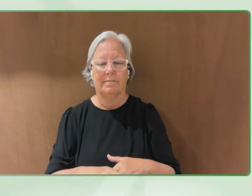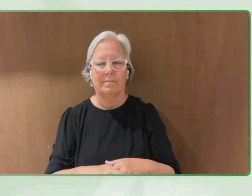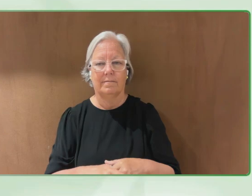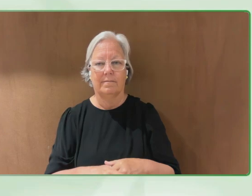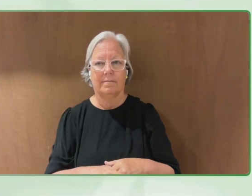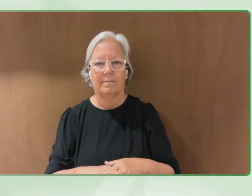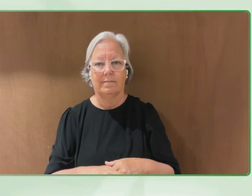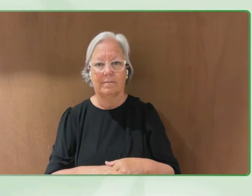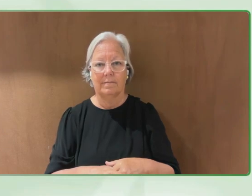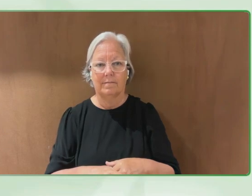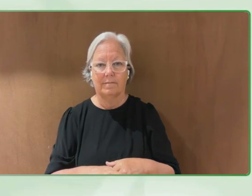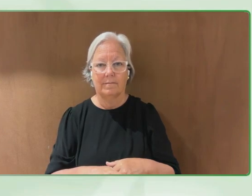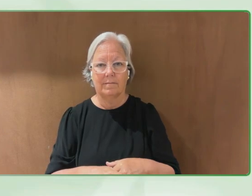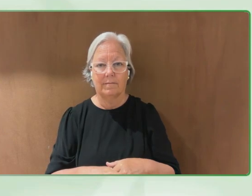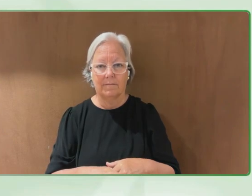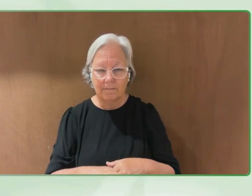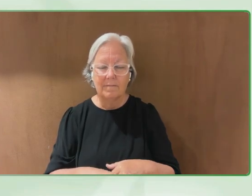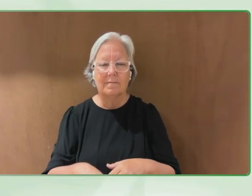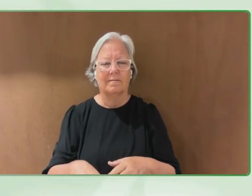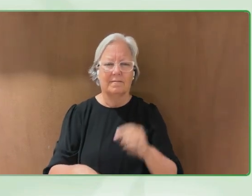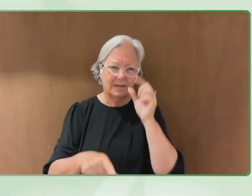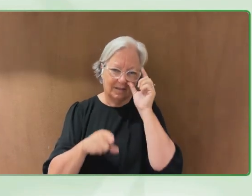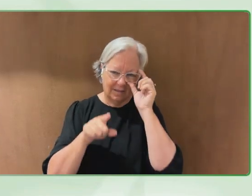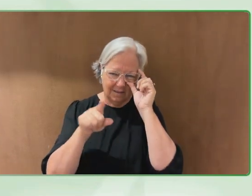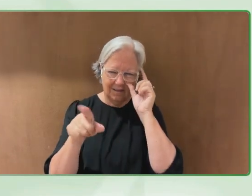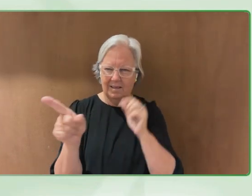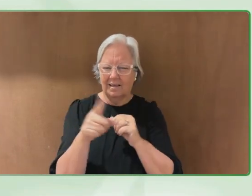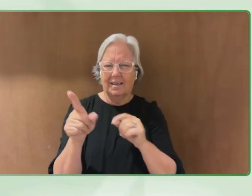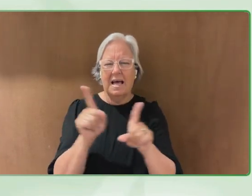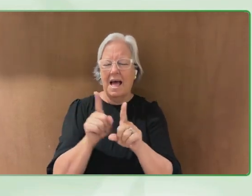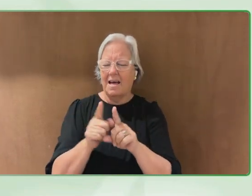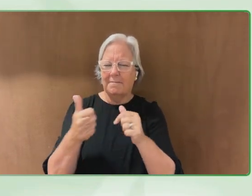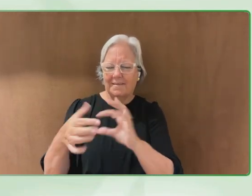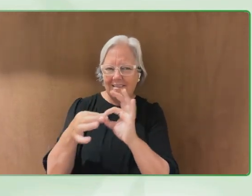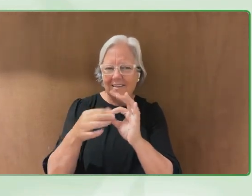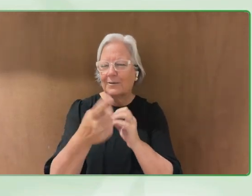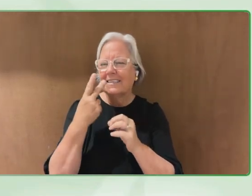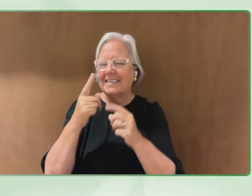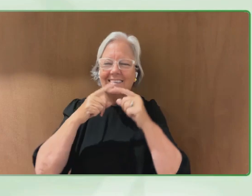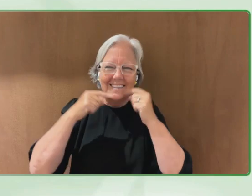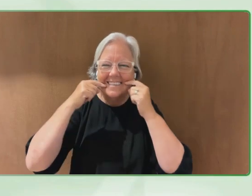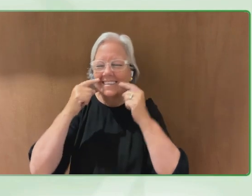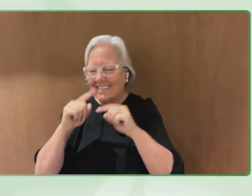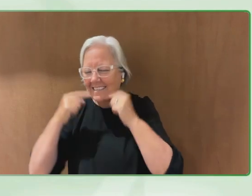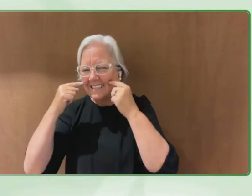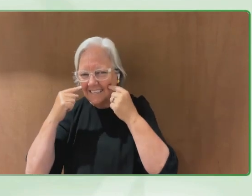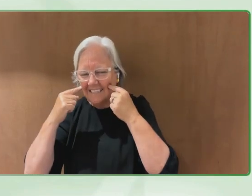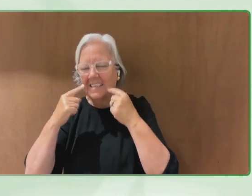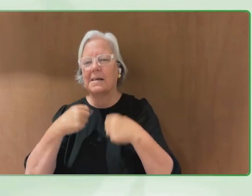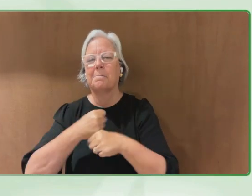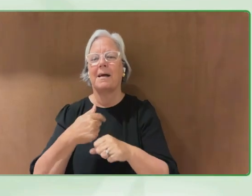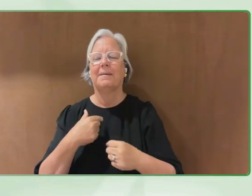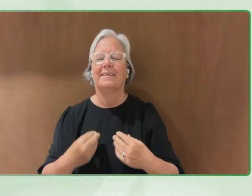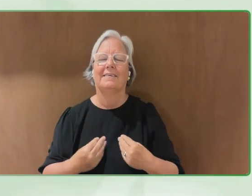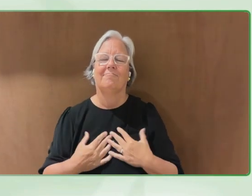You have such a wholesome partnership, and when I see you and the smiles on your face, it just brings a warmth and joy to my